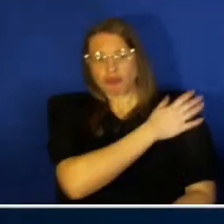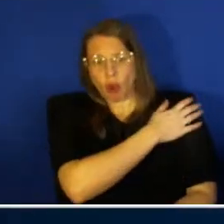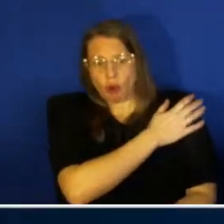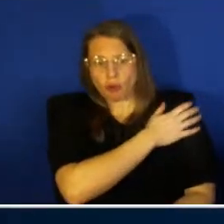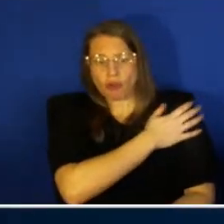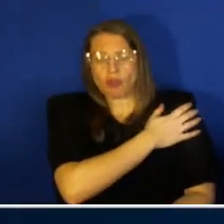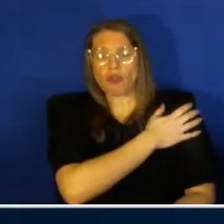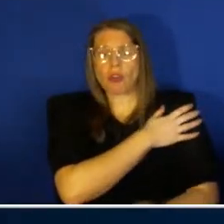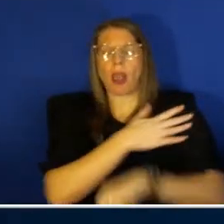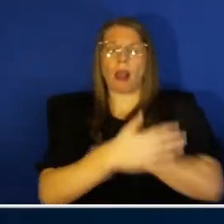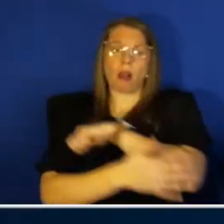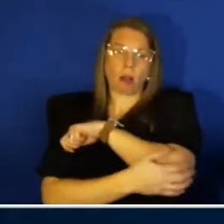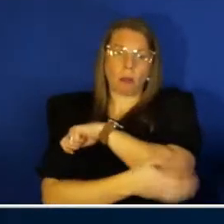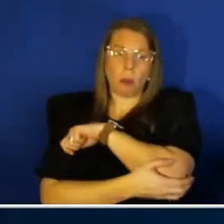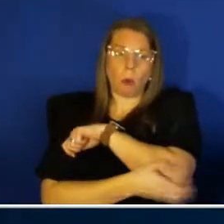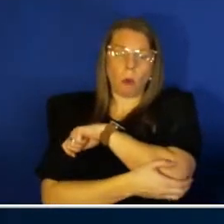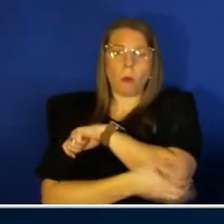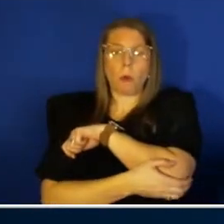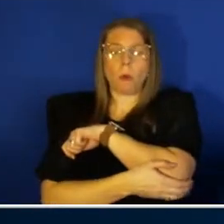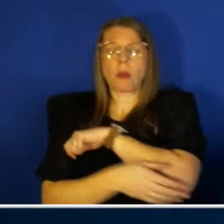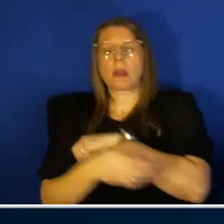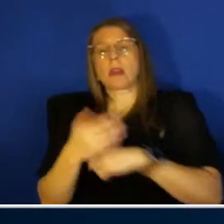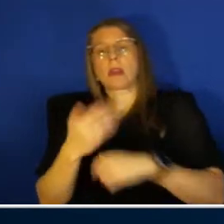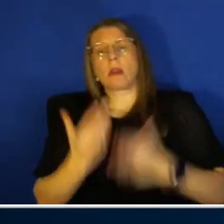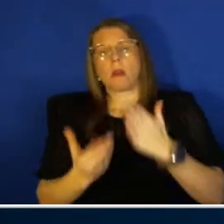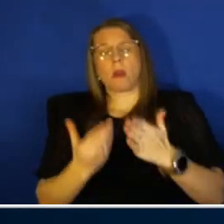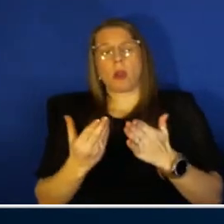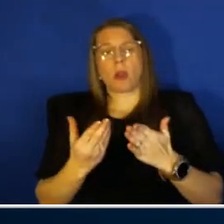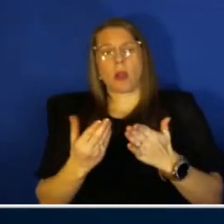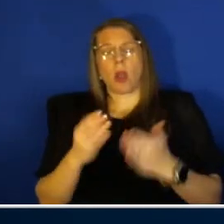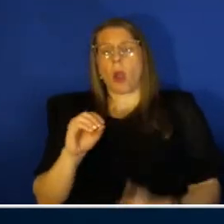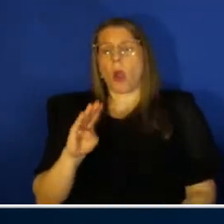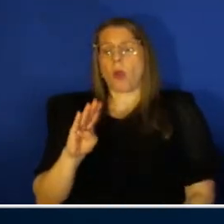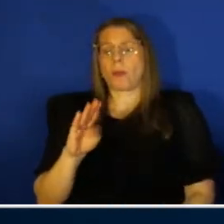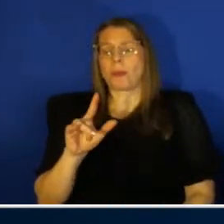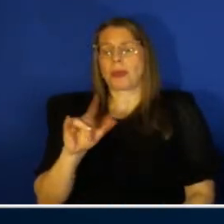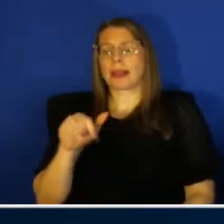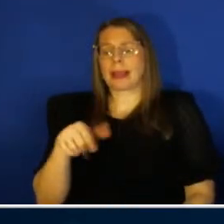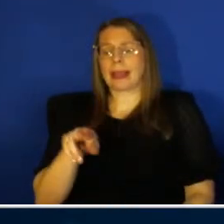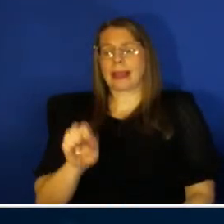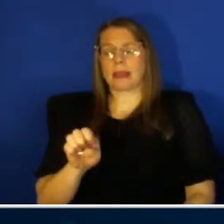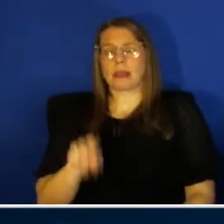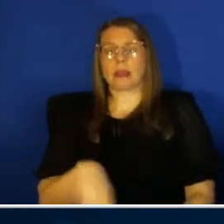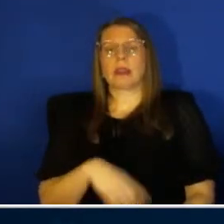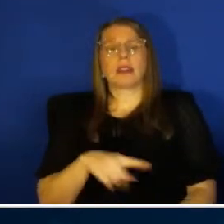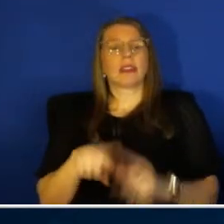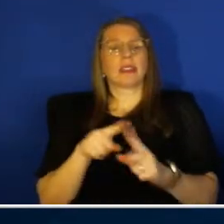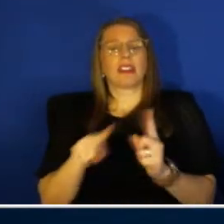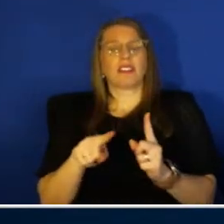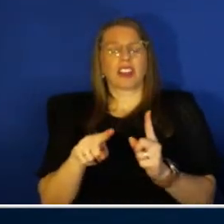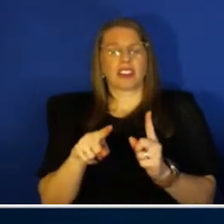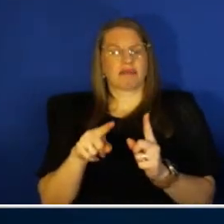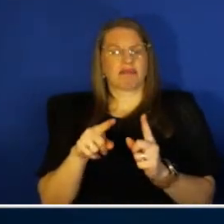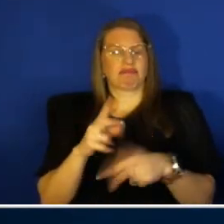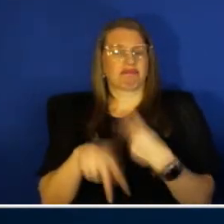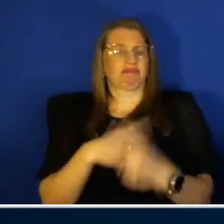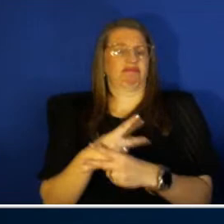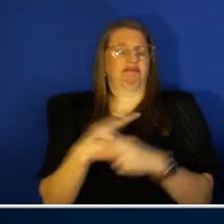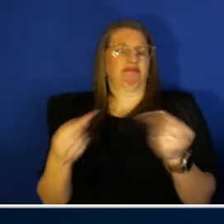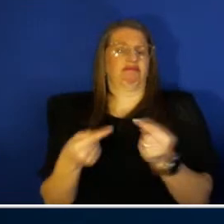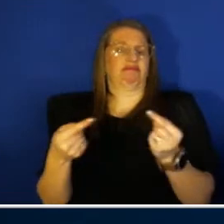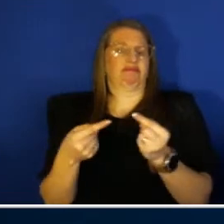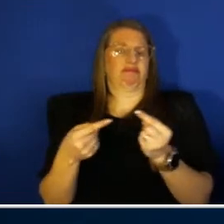be elbow, whether it be something like your oblique. Sometimes you'll get those type of injuries. So it's a matter